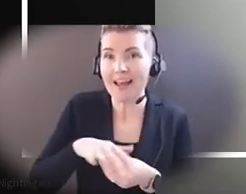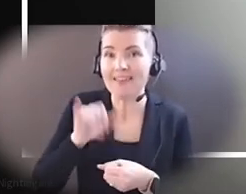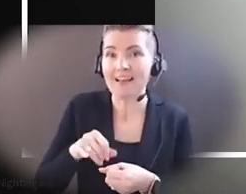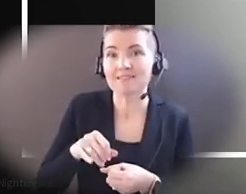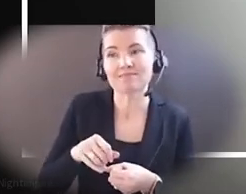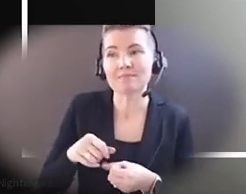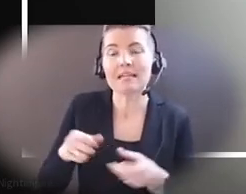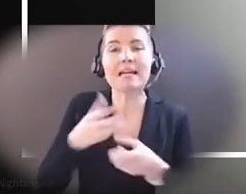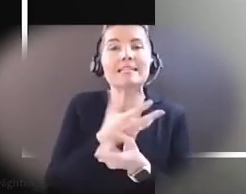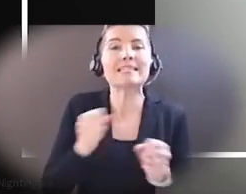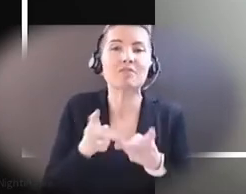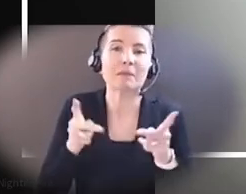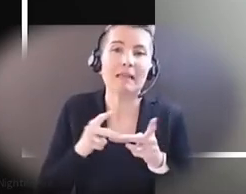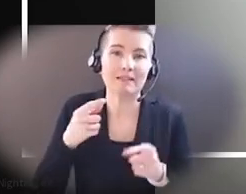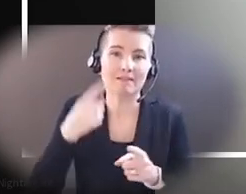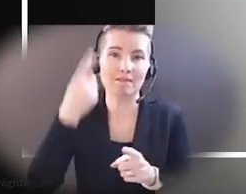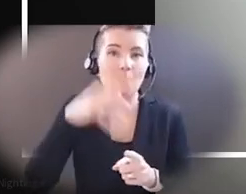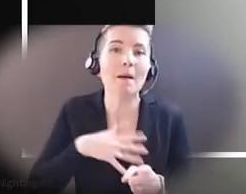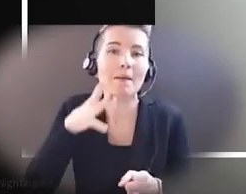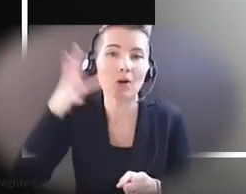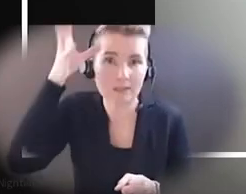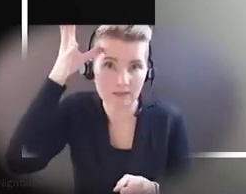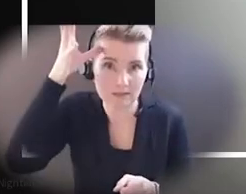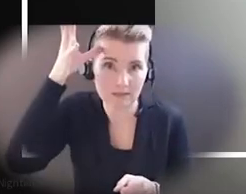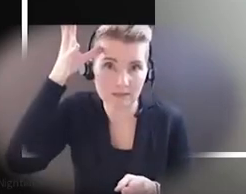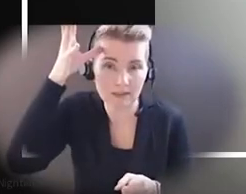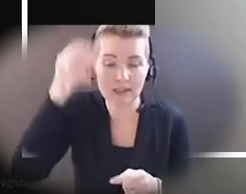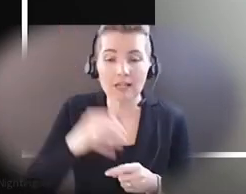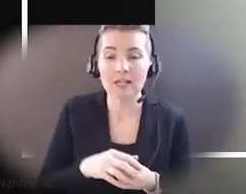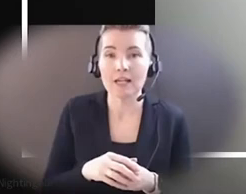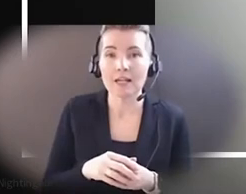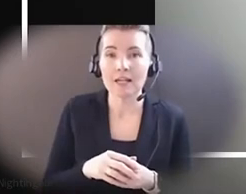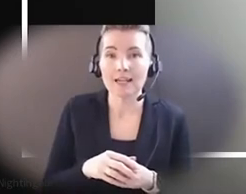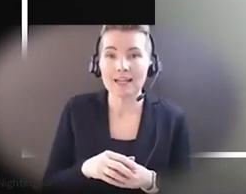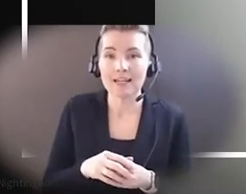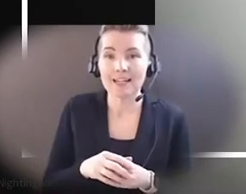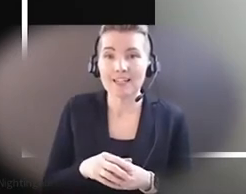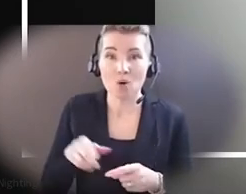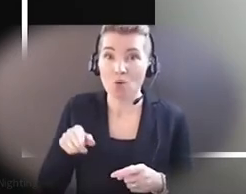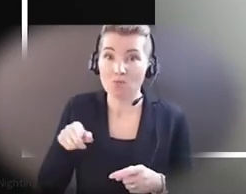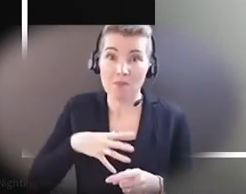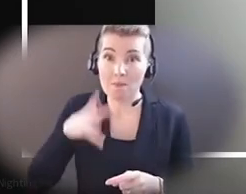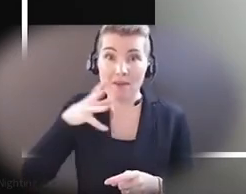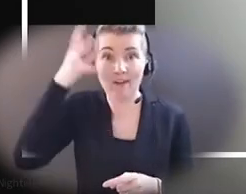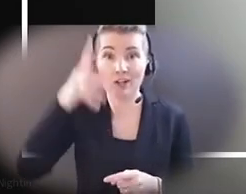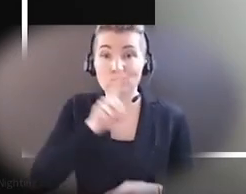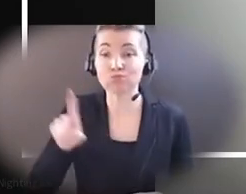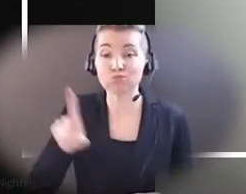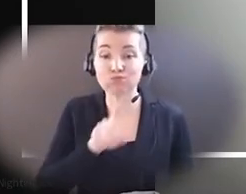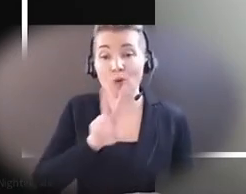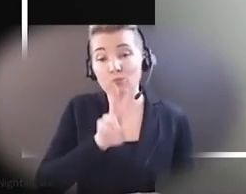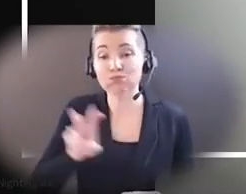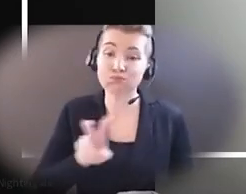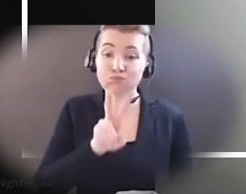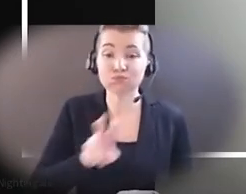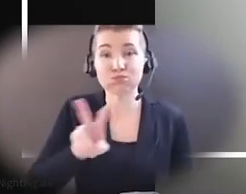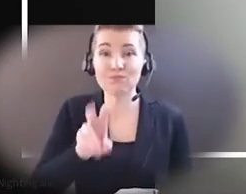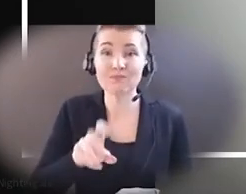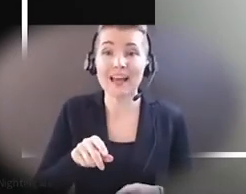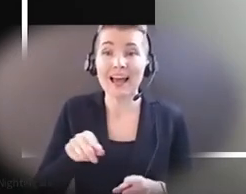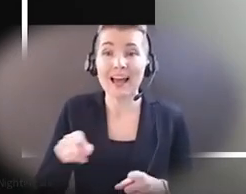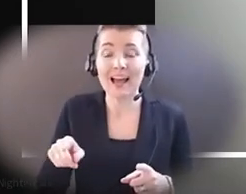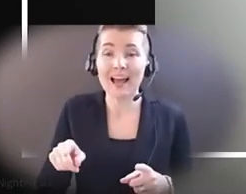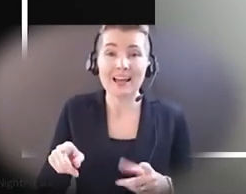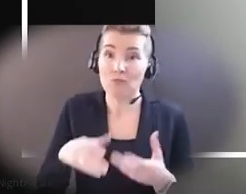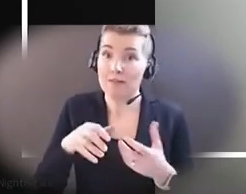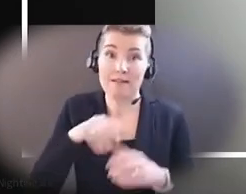parents, as, you know, Chinatown is a place where you can literally navigate without knowing a lick of English. And my parents, they obviously do not speak Chinese, but